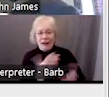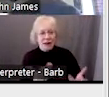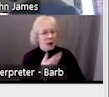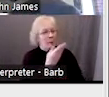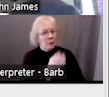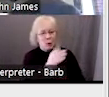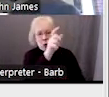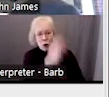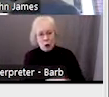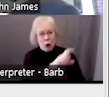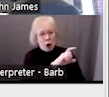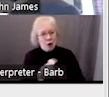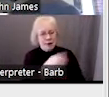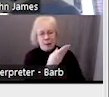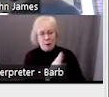Tennessee, because